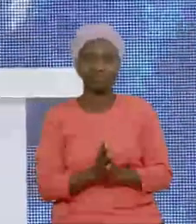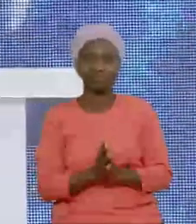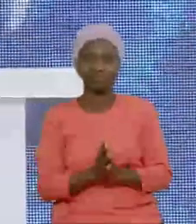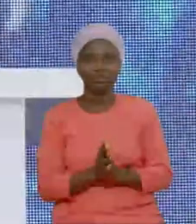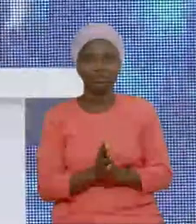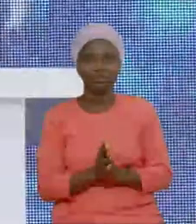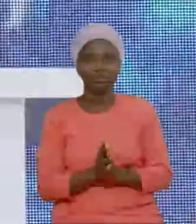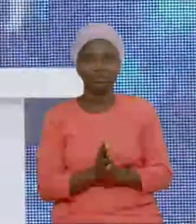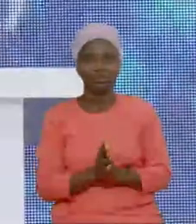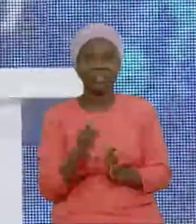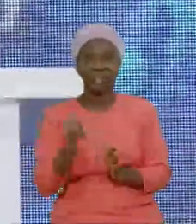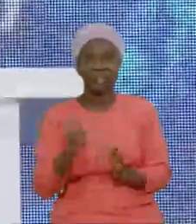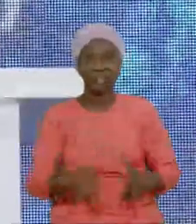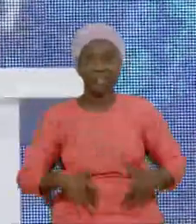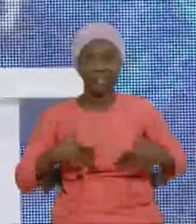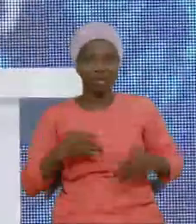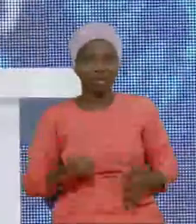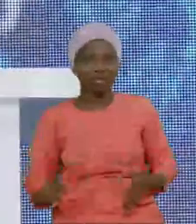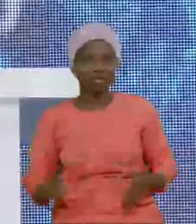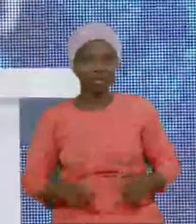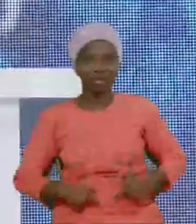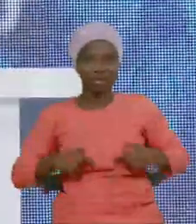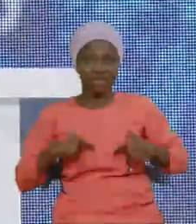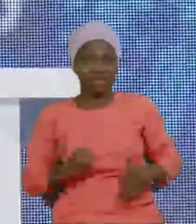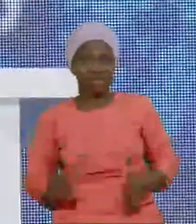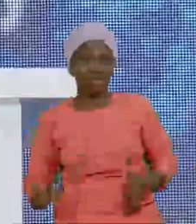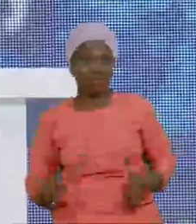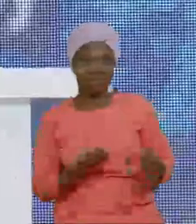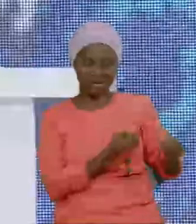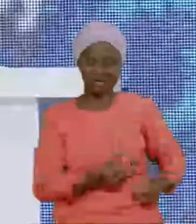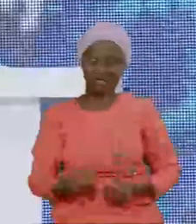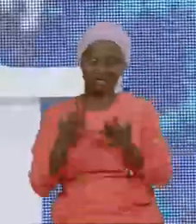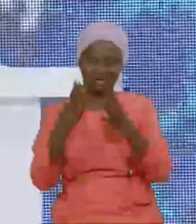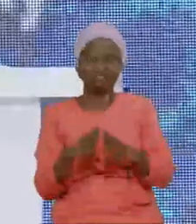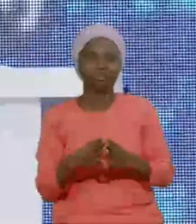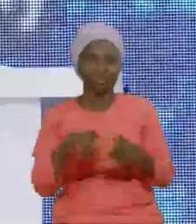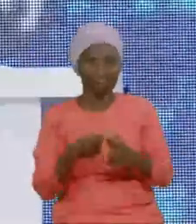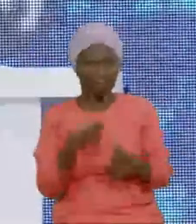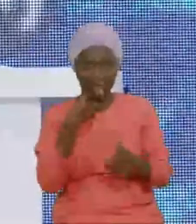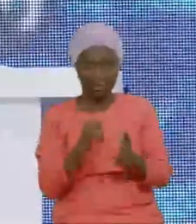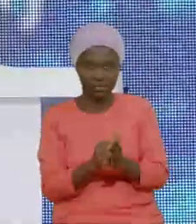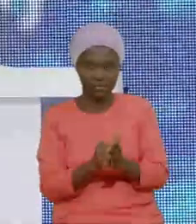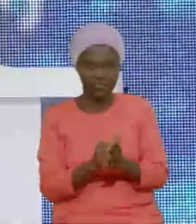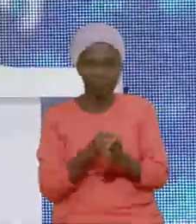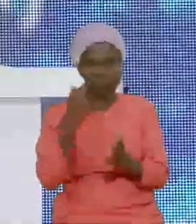a living sacrifice. And then it says,